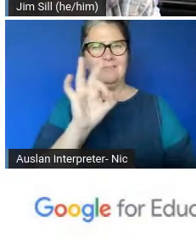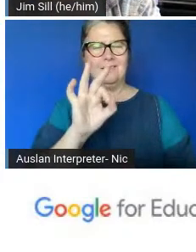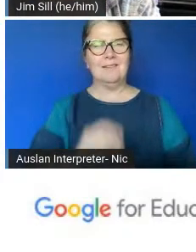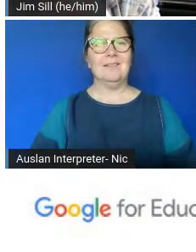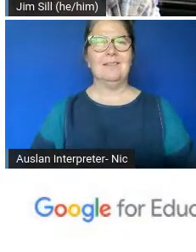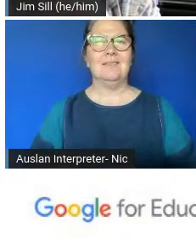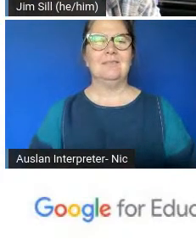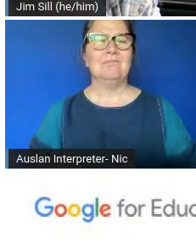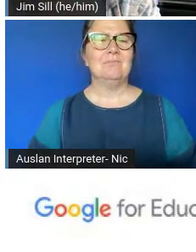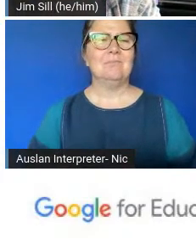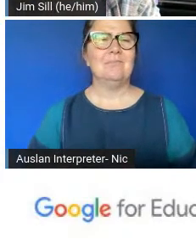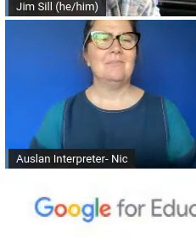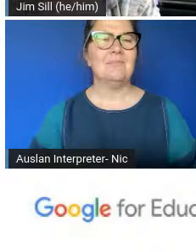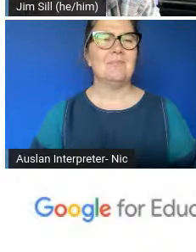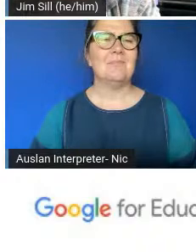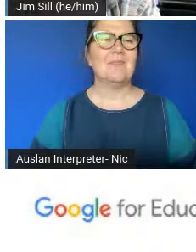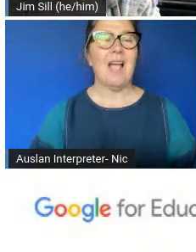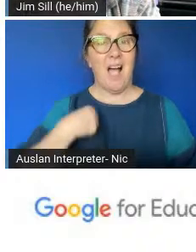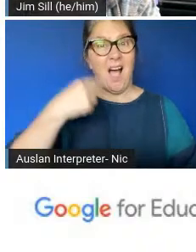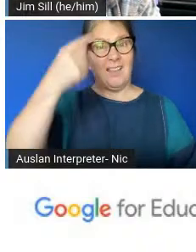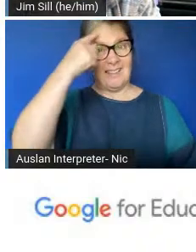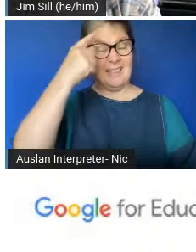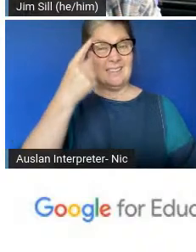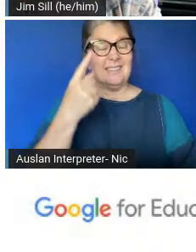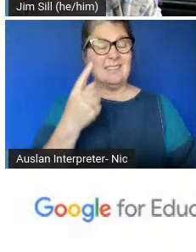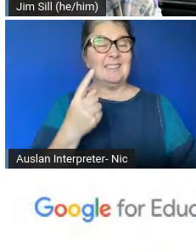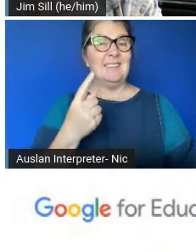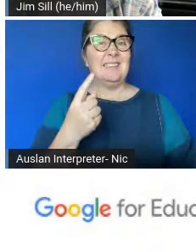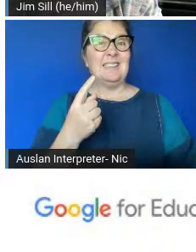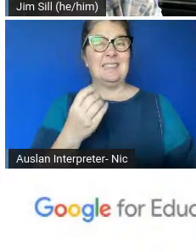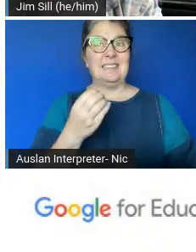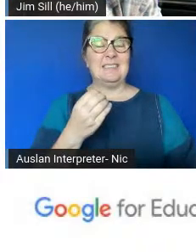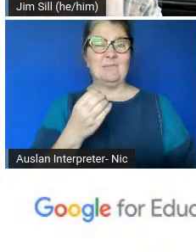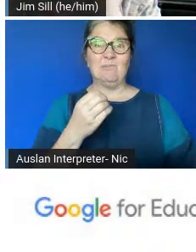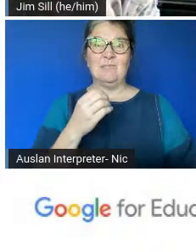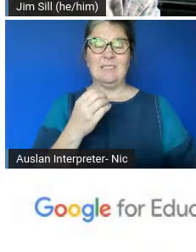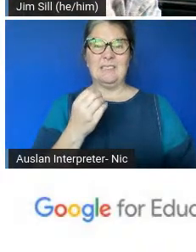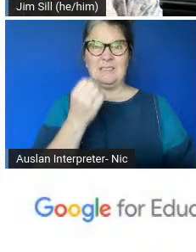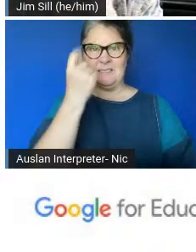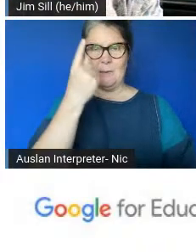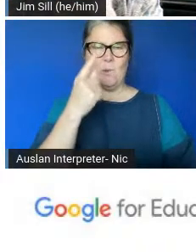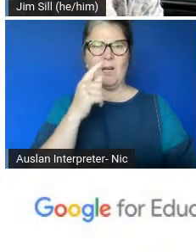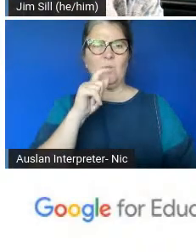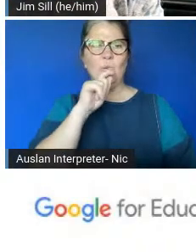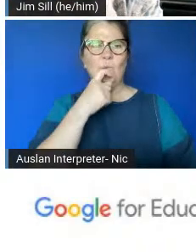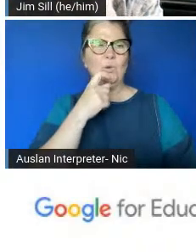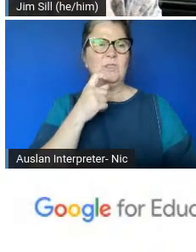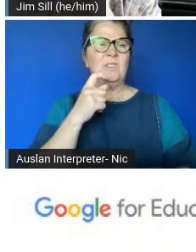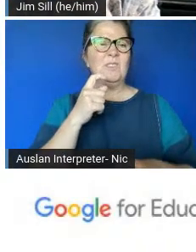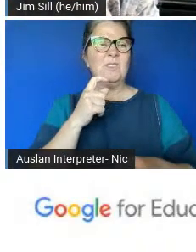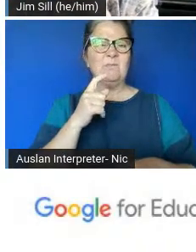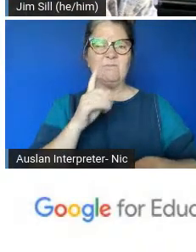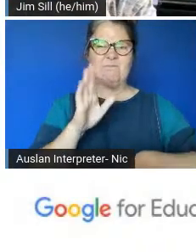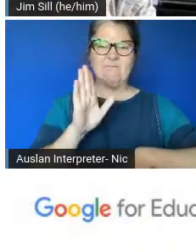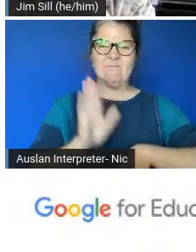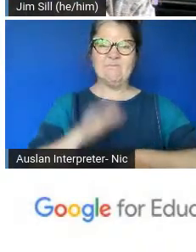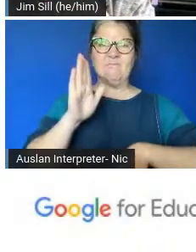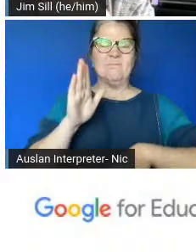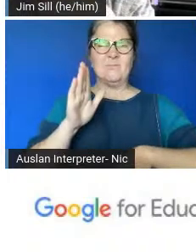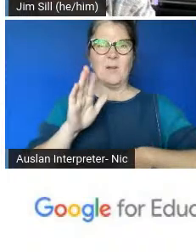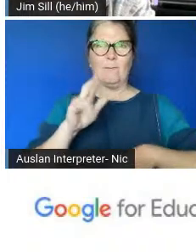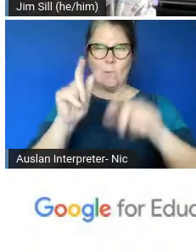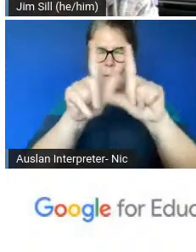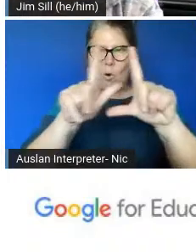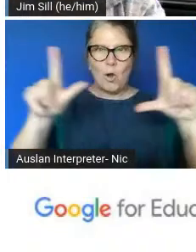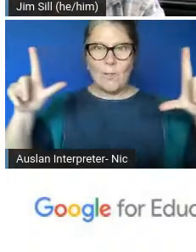slap on the wrist, perhaps. I think they definitely would. You would definitely be arrested. So because they've